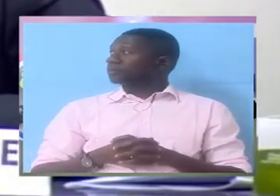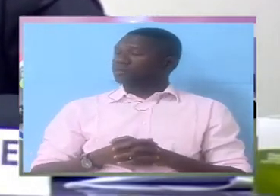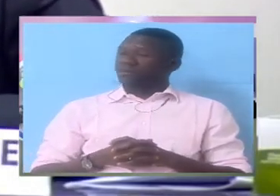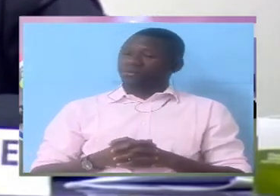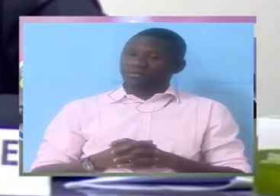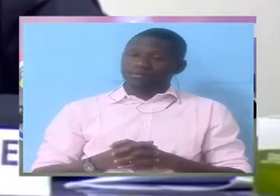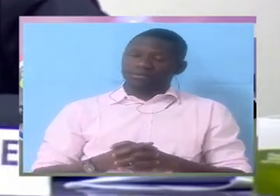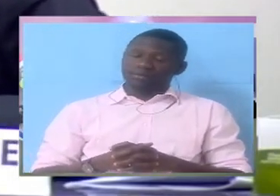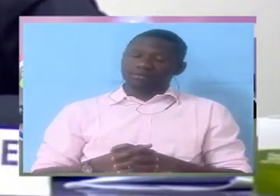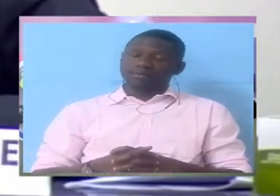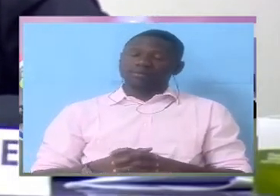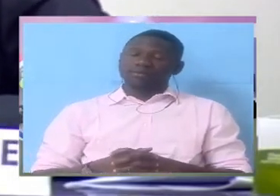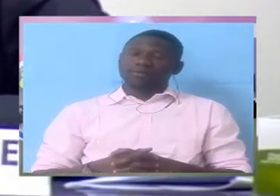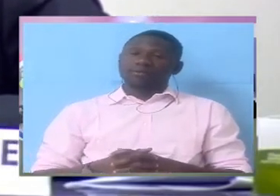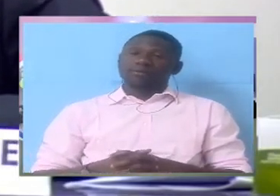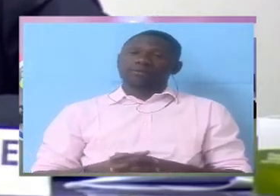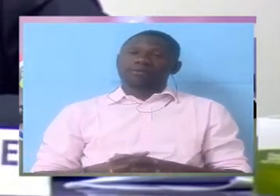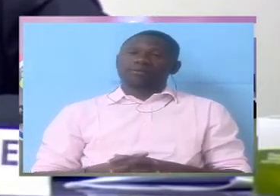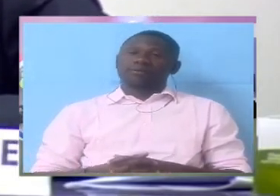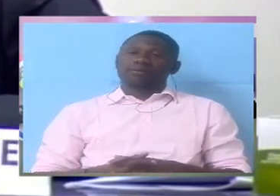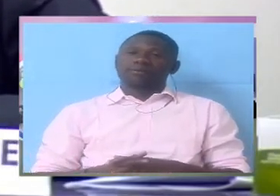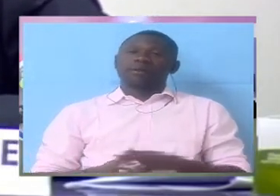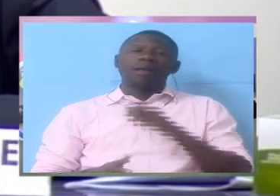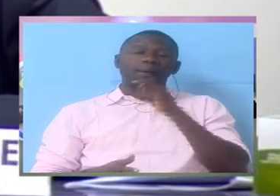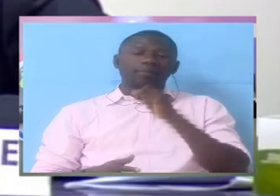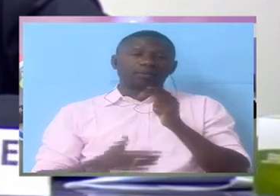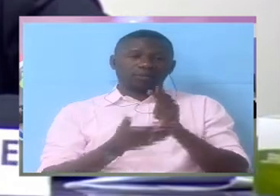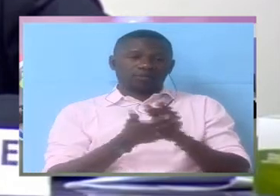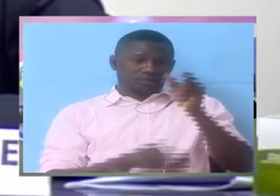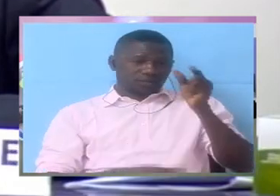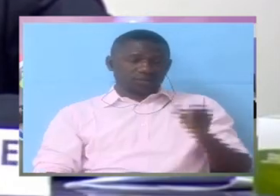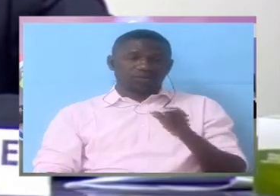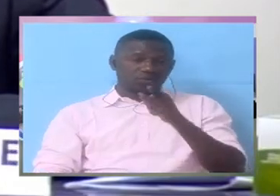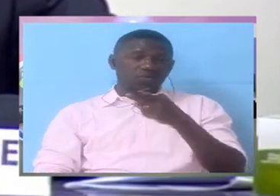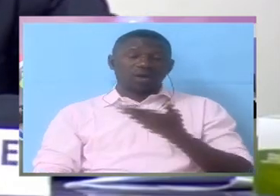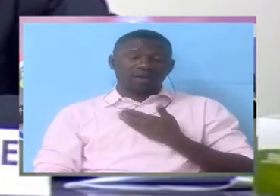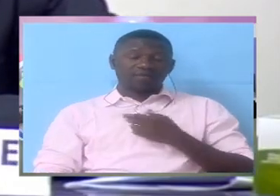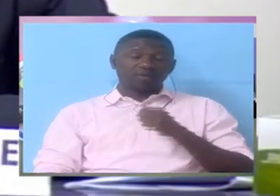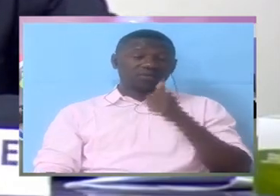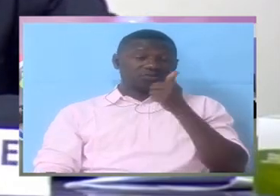Witness, you have a fantastic memory. I